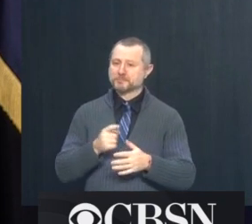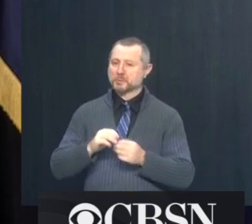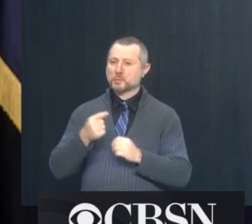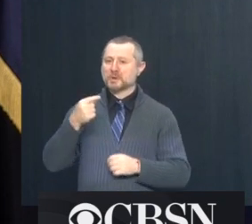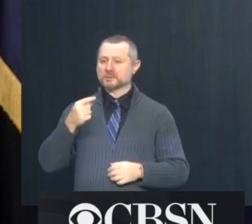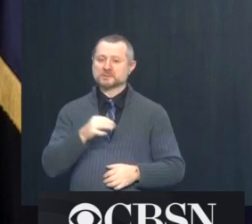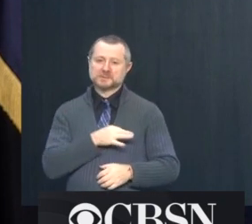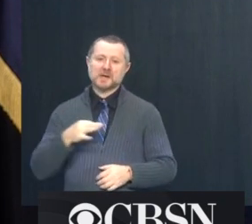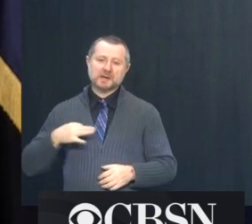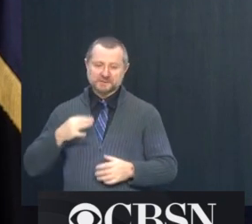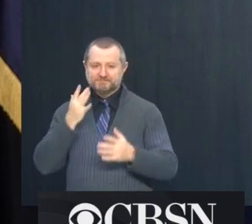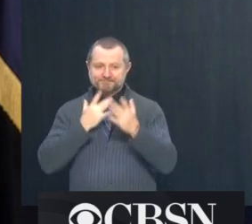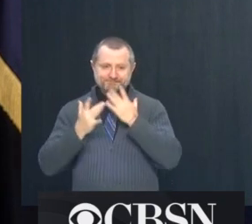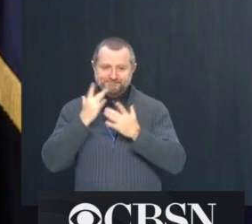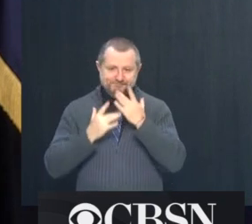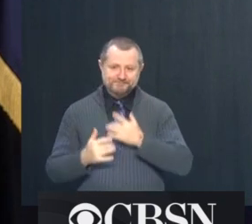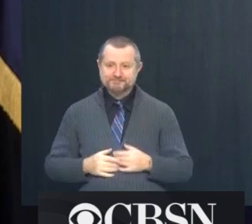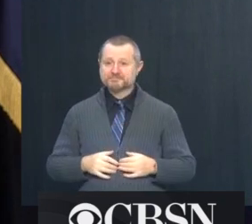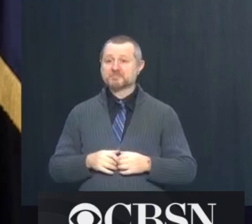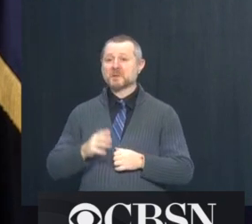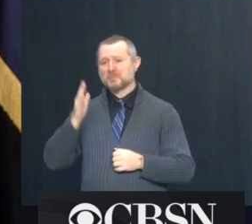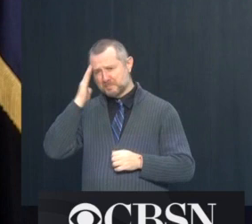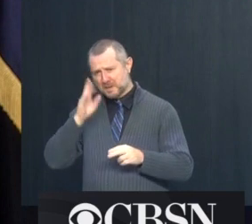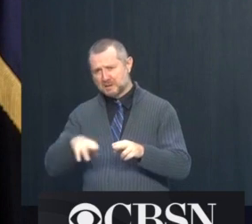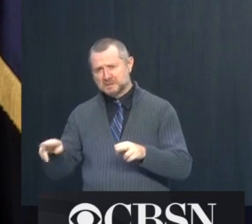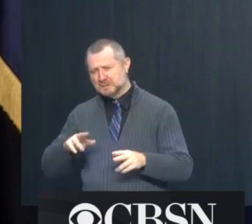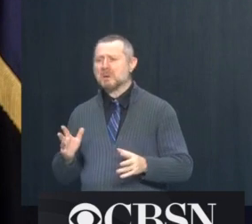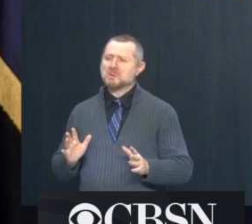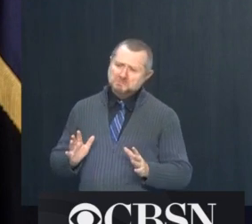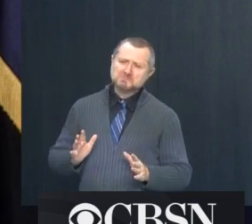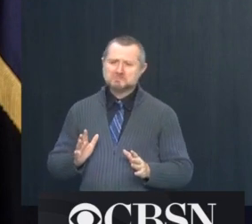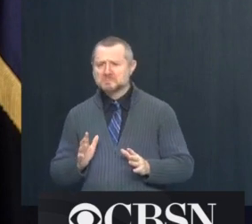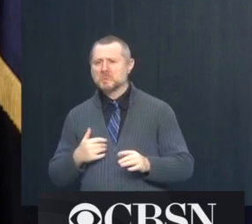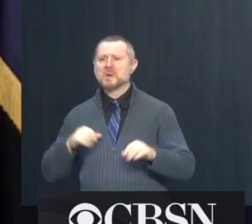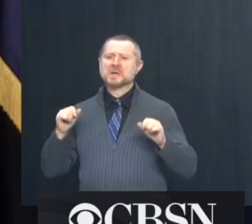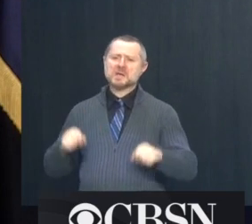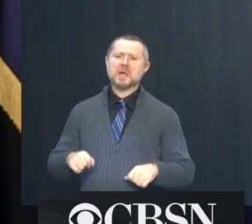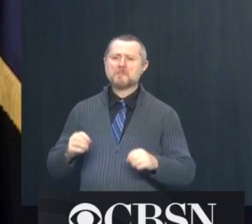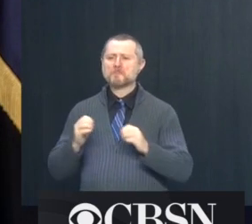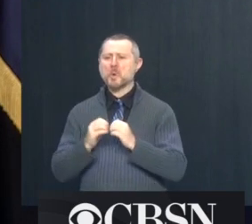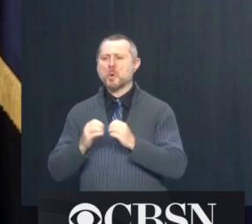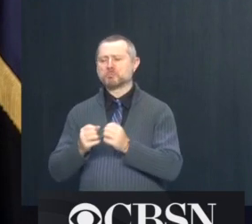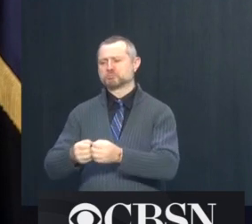The beds we can build.